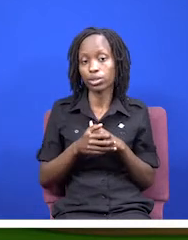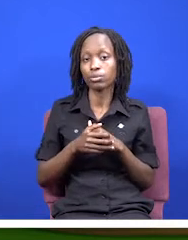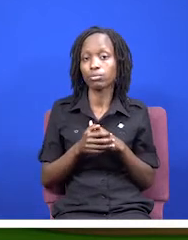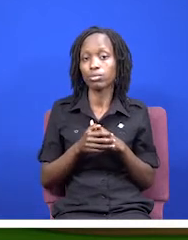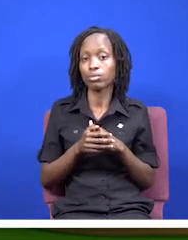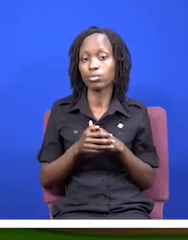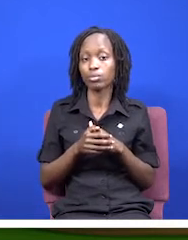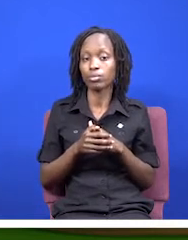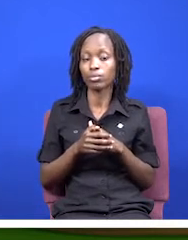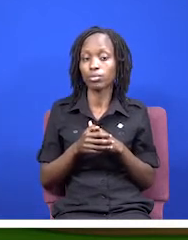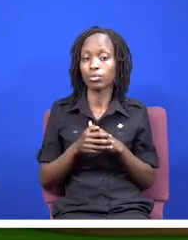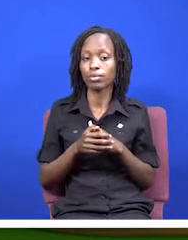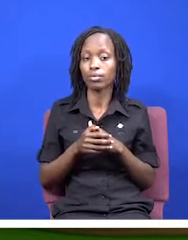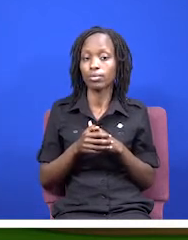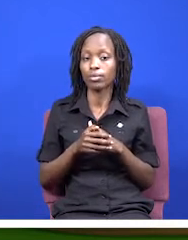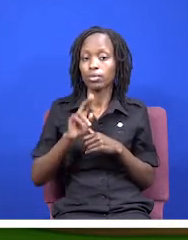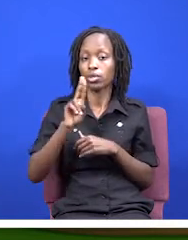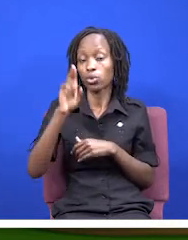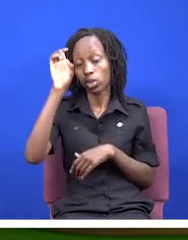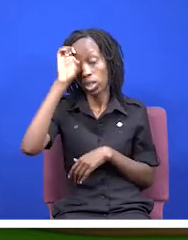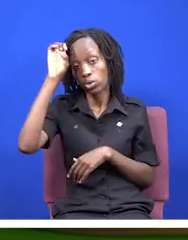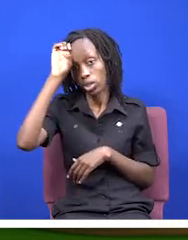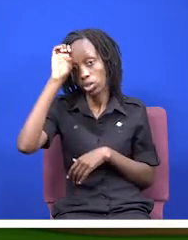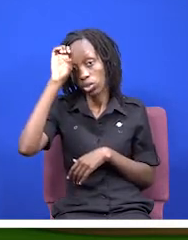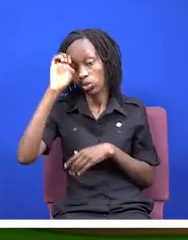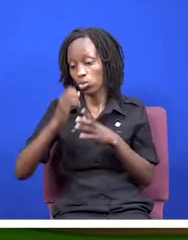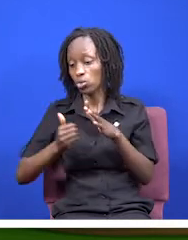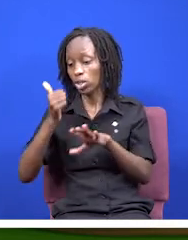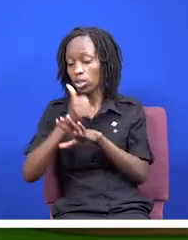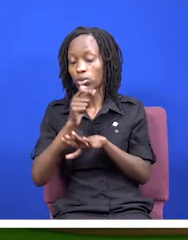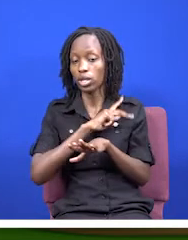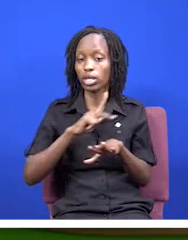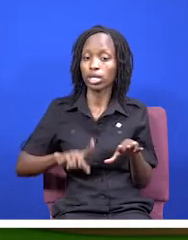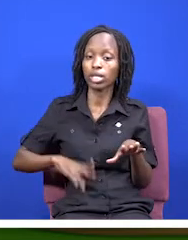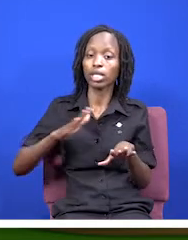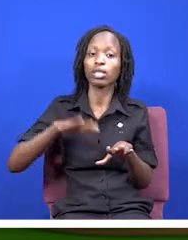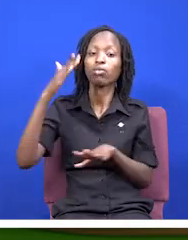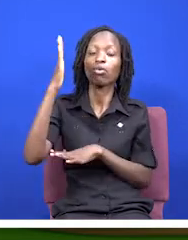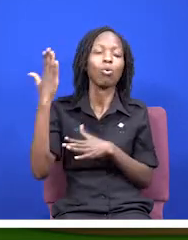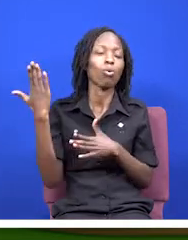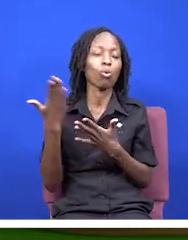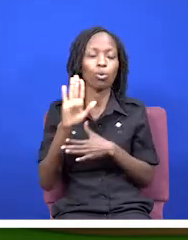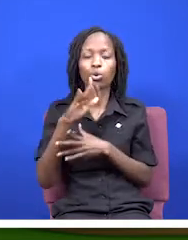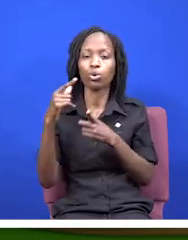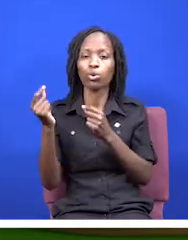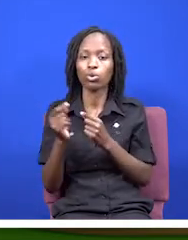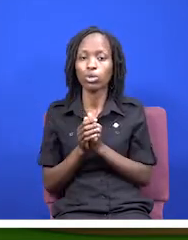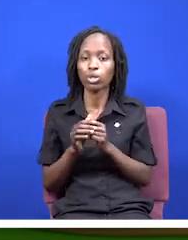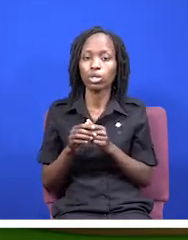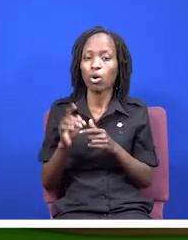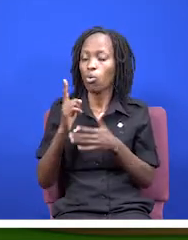education. Use the kingdom of God. Use education to establish the kingdom of God wherever we